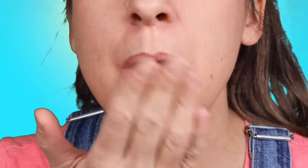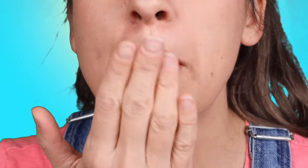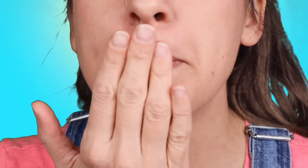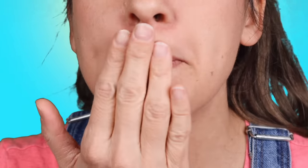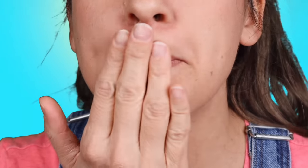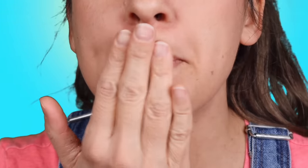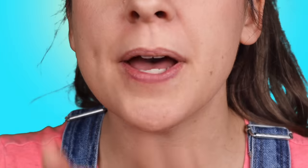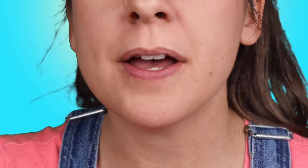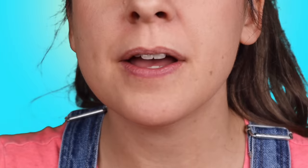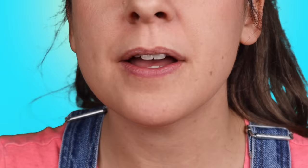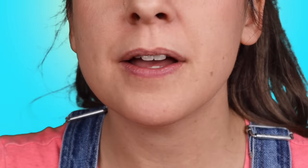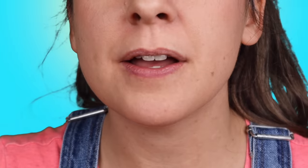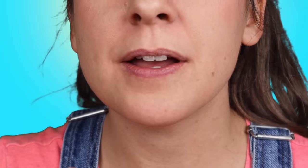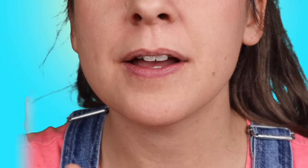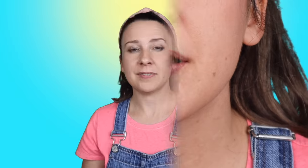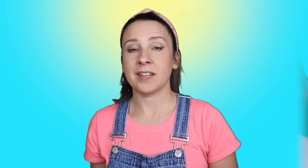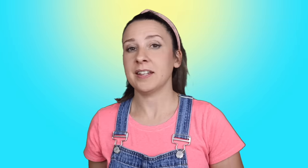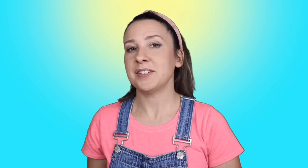Help!